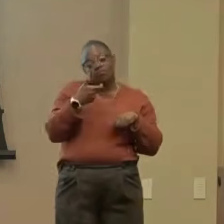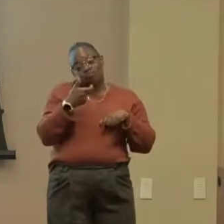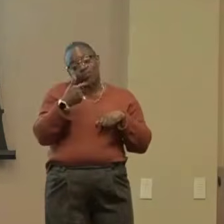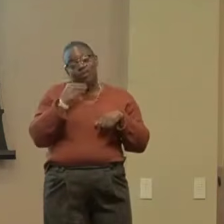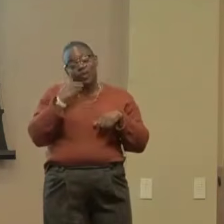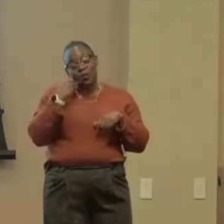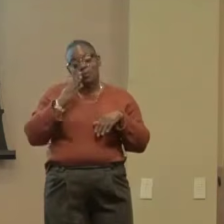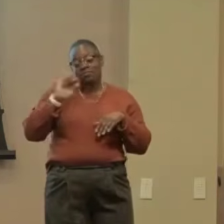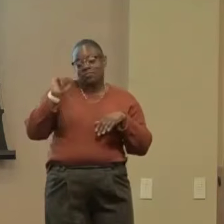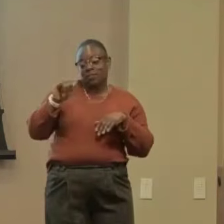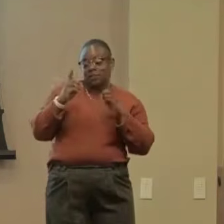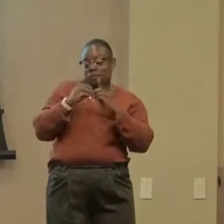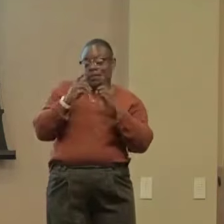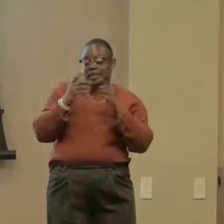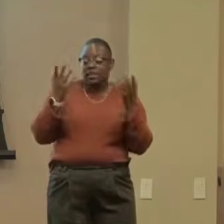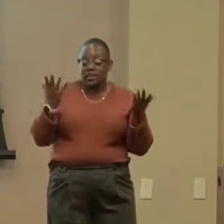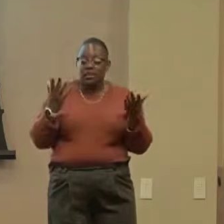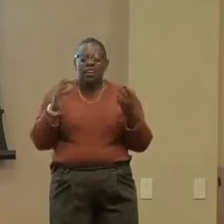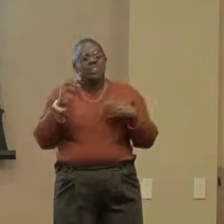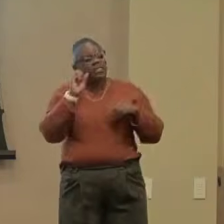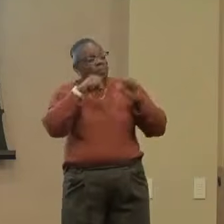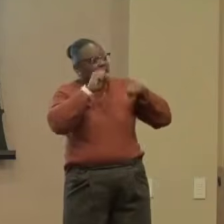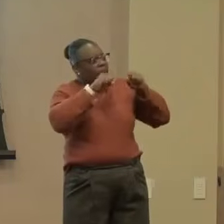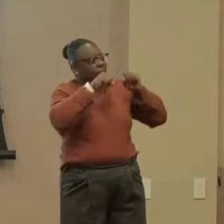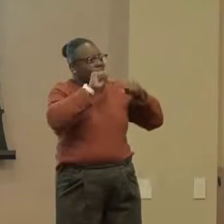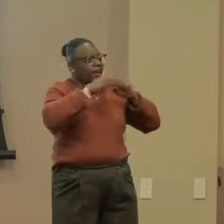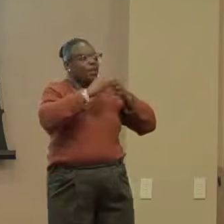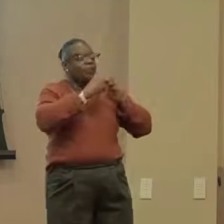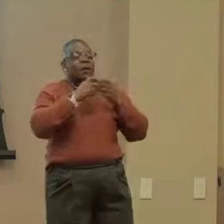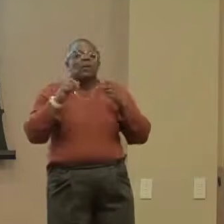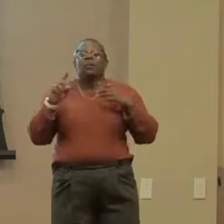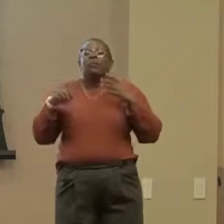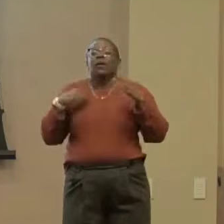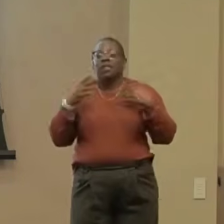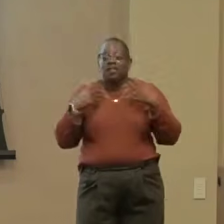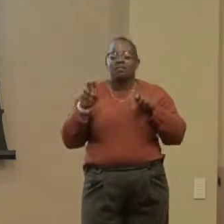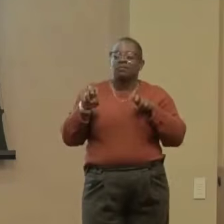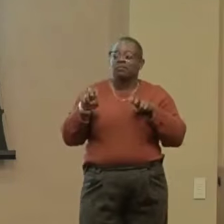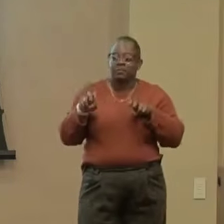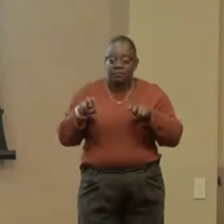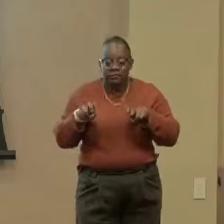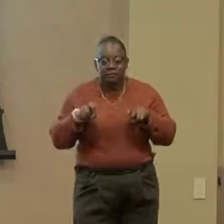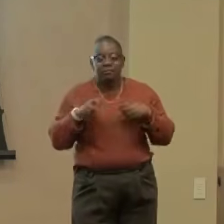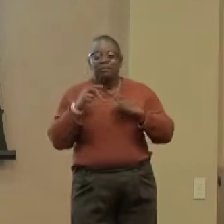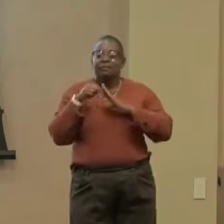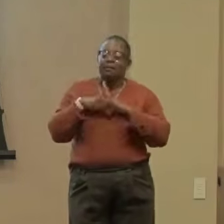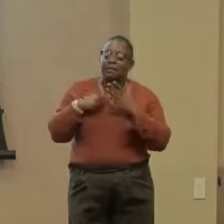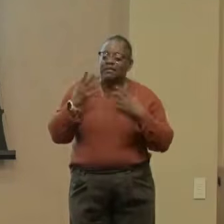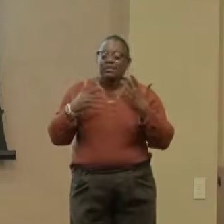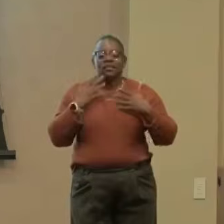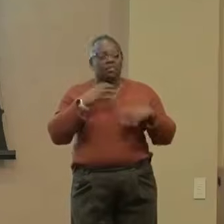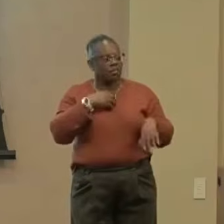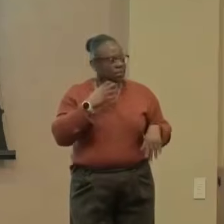date. Some, of course, would be like, yeah, no problem. And then as soon as it got down to it, the real stuff, then he